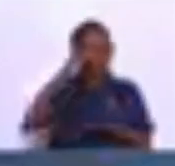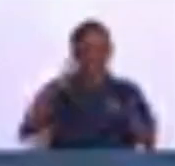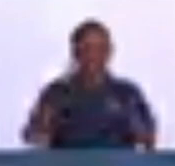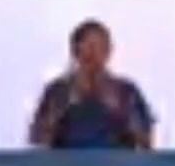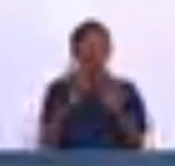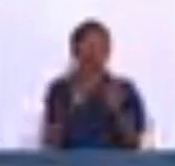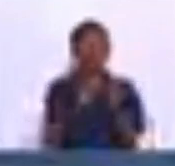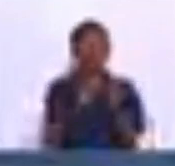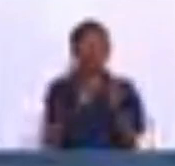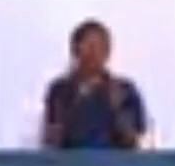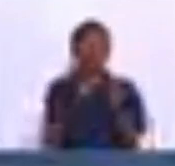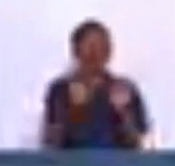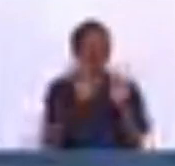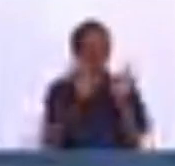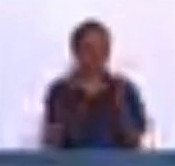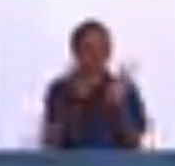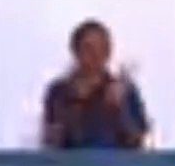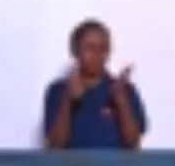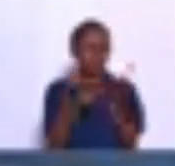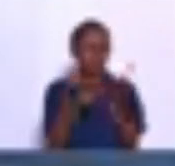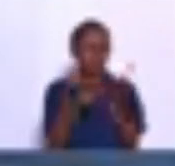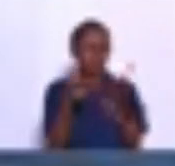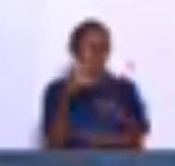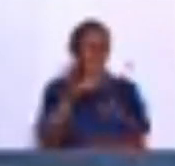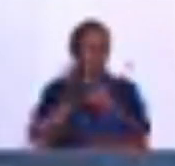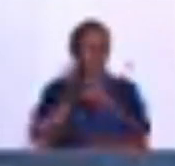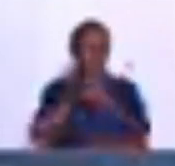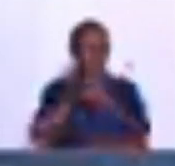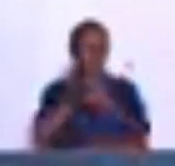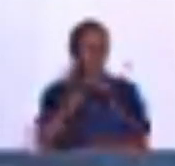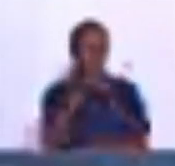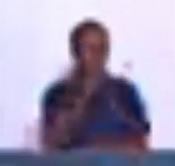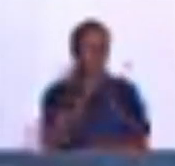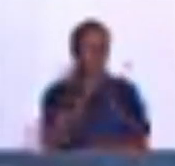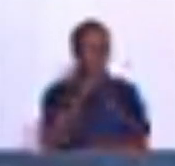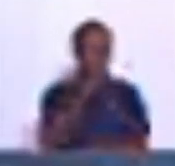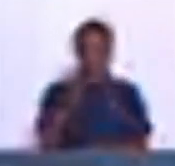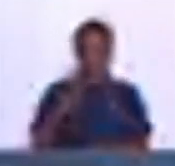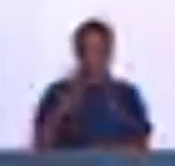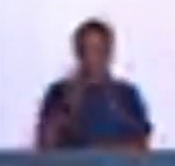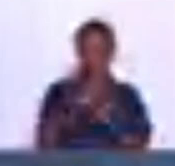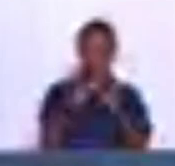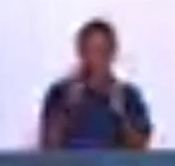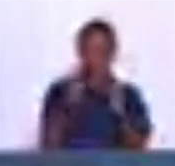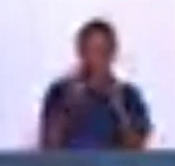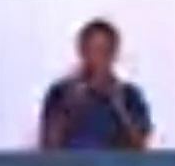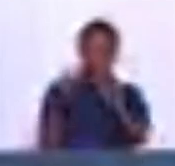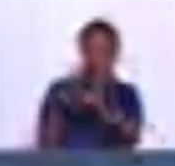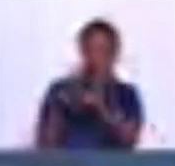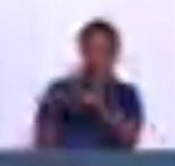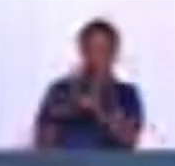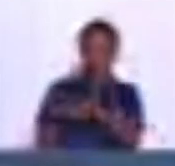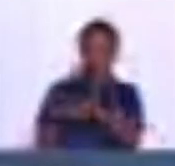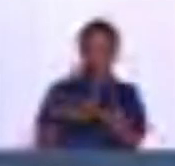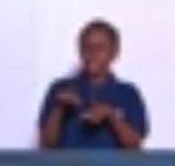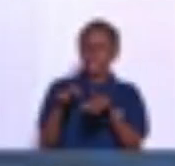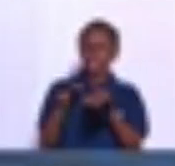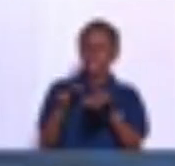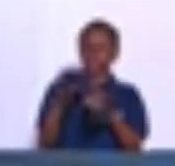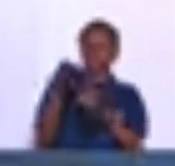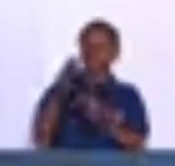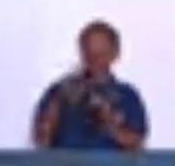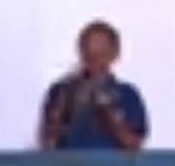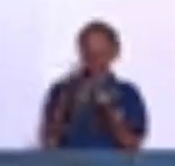our family problems, the benefit will not only be on us, but also it will be go